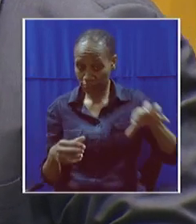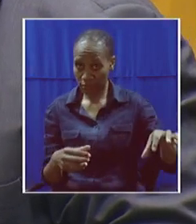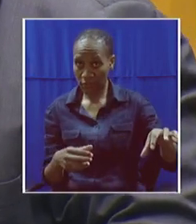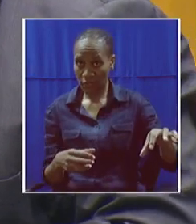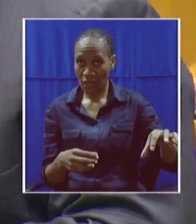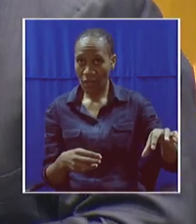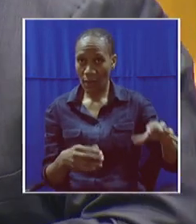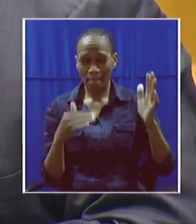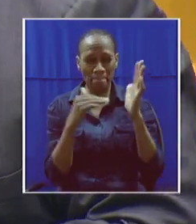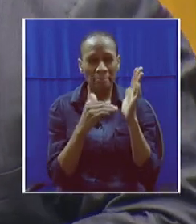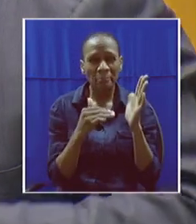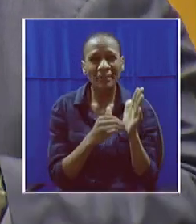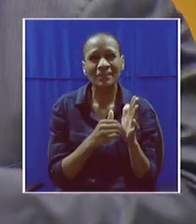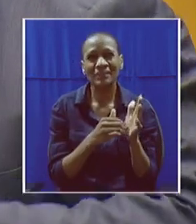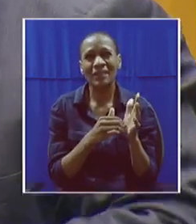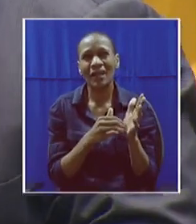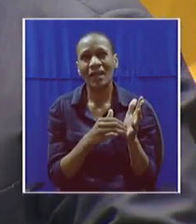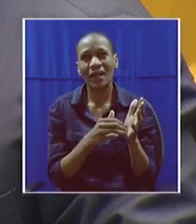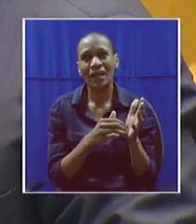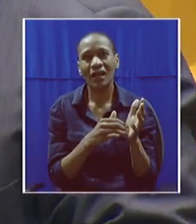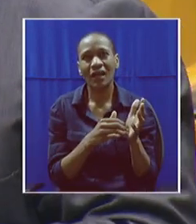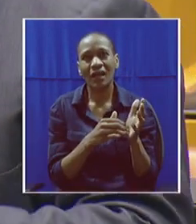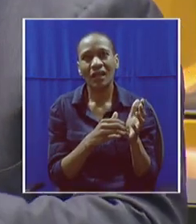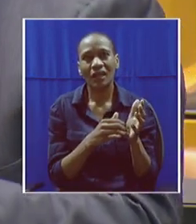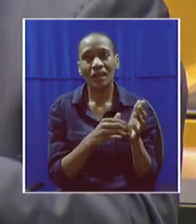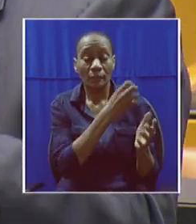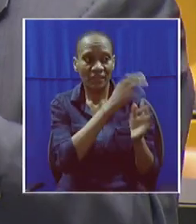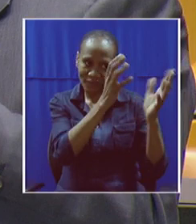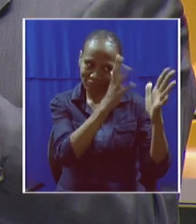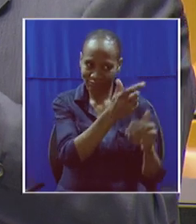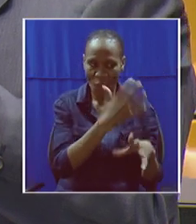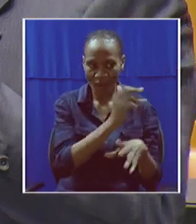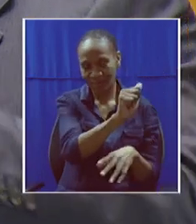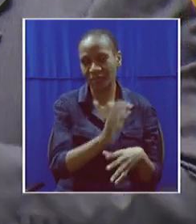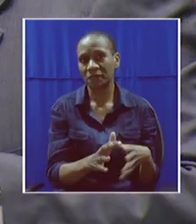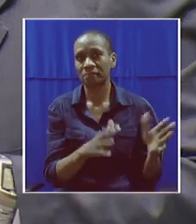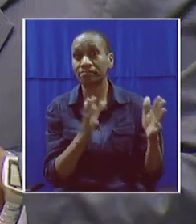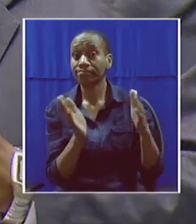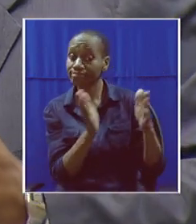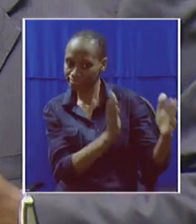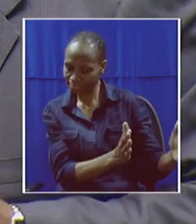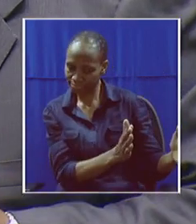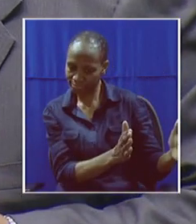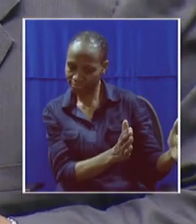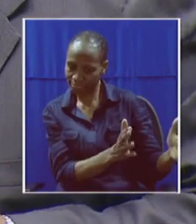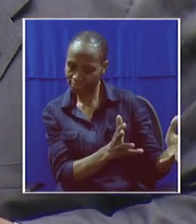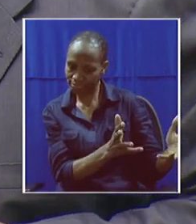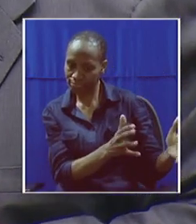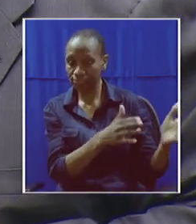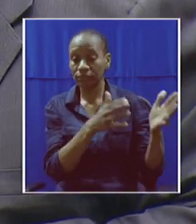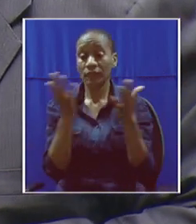millions the minister was reading congratulations Minister um